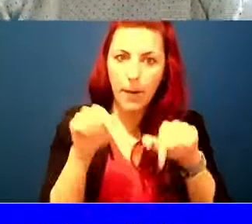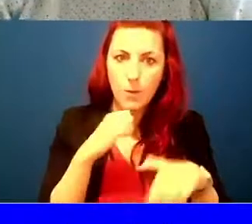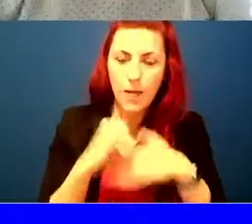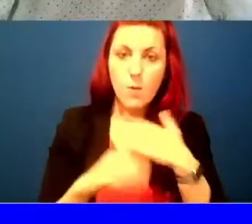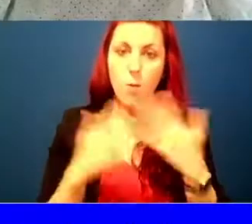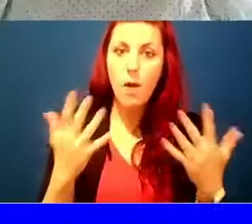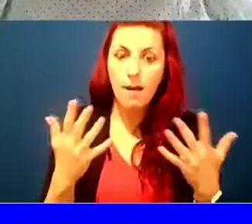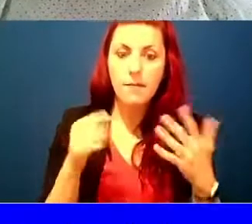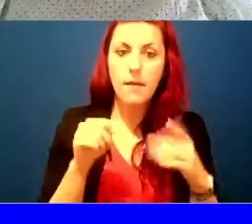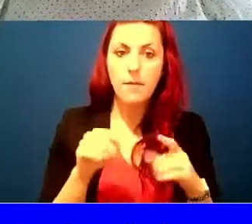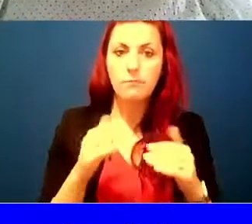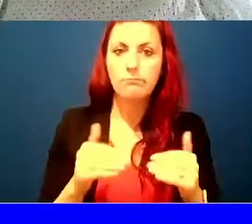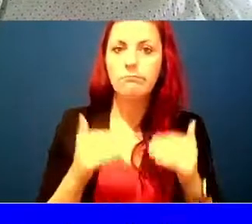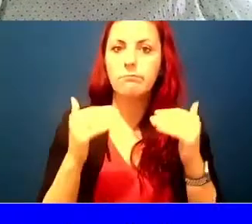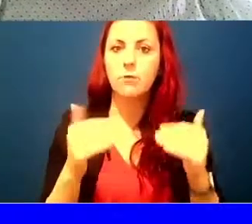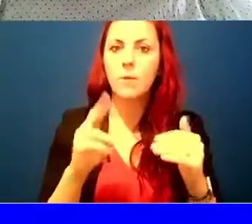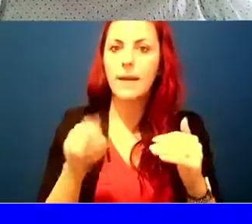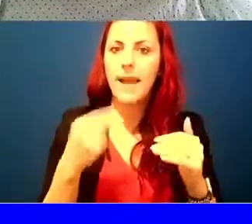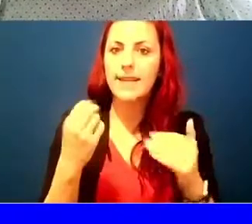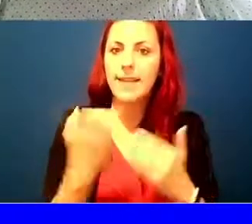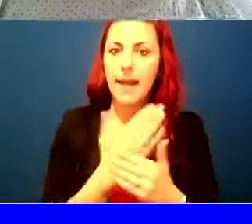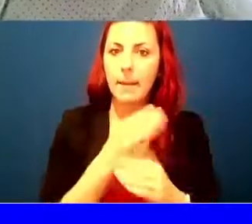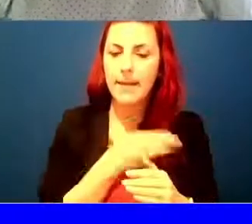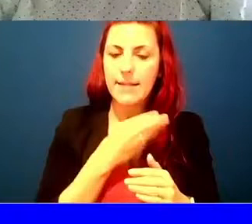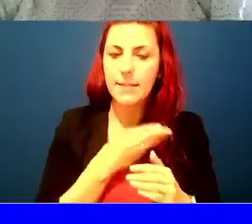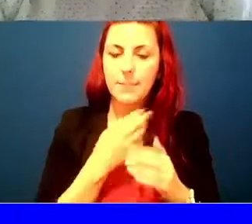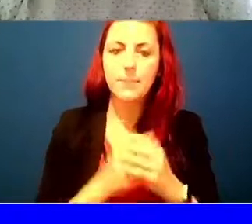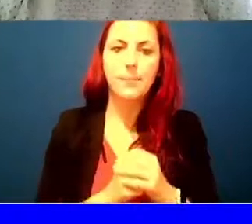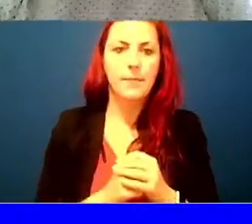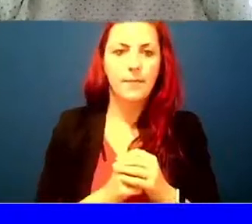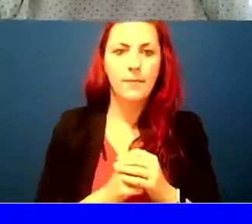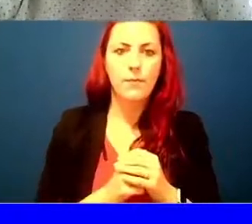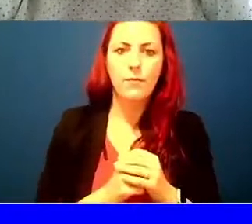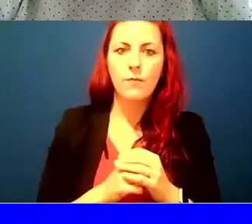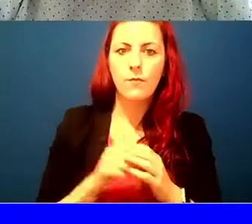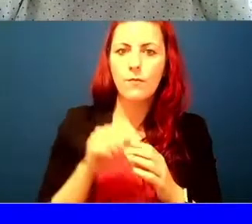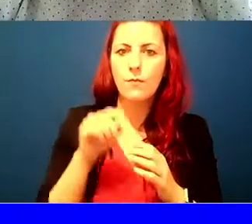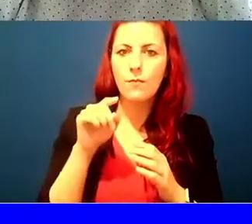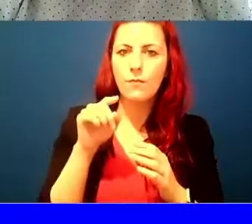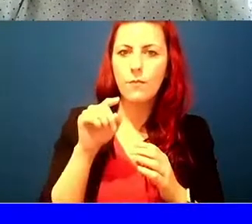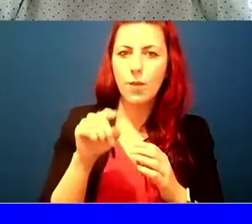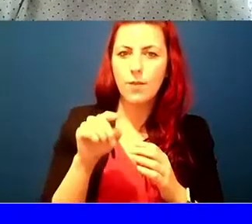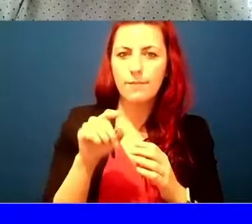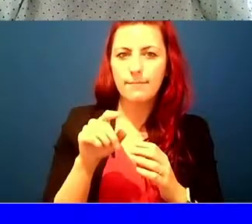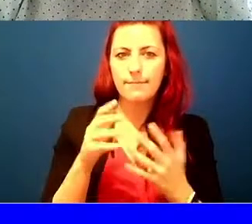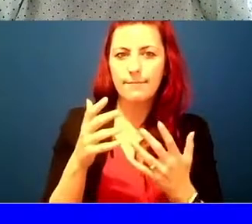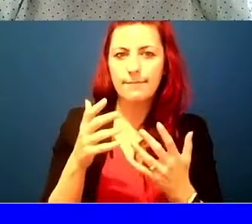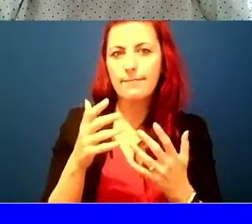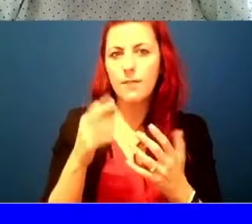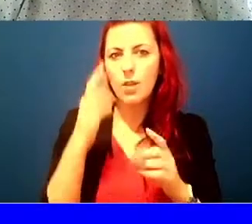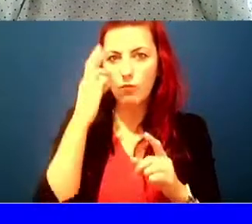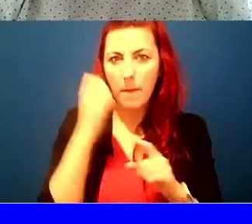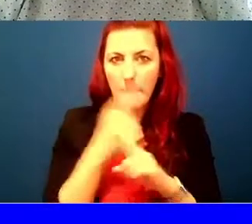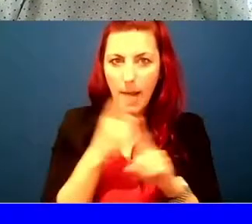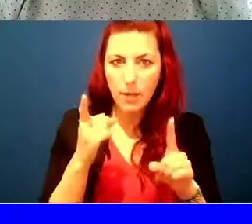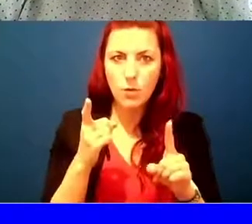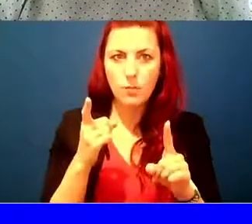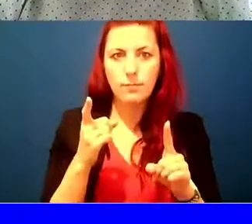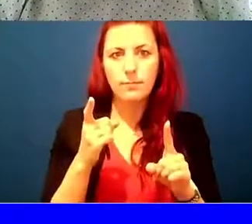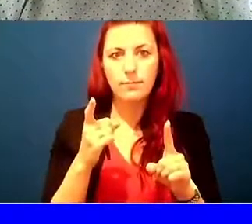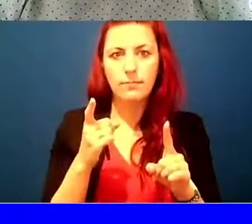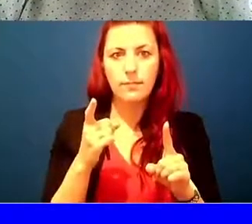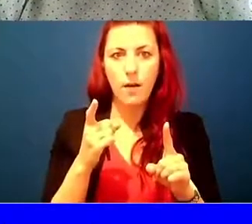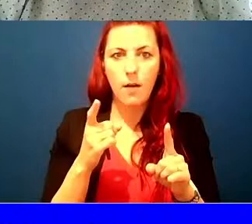go on to the next slide, please. Just to ground us a little bit, just to remind you of the vision statement of our